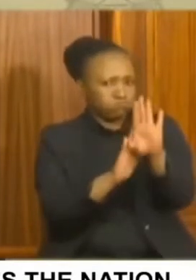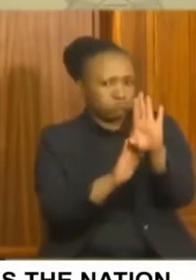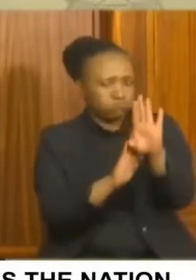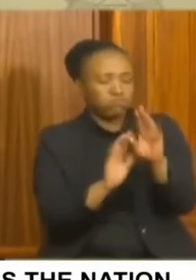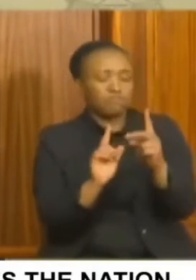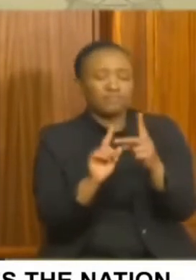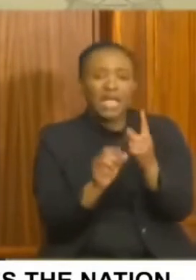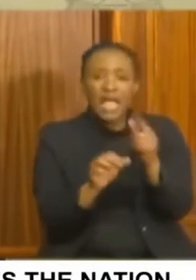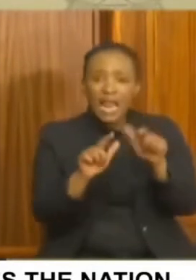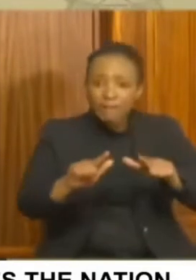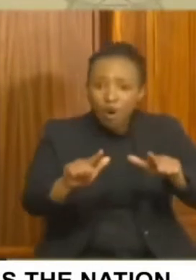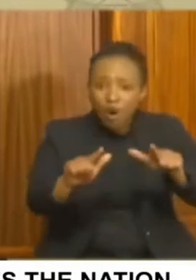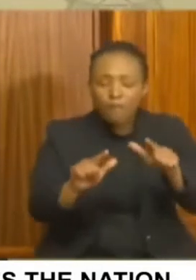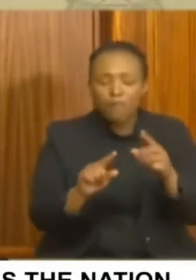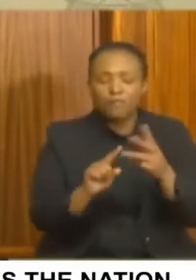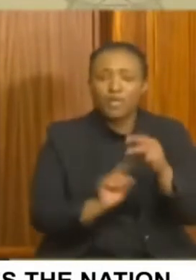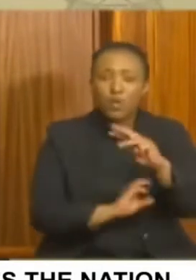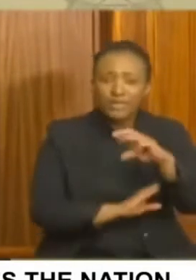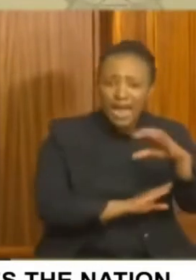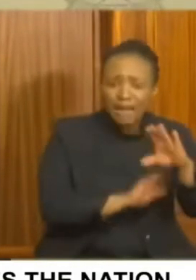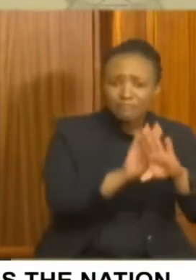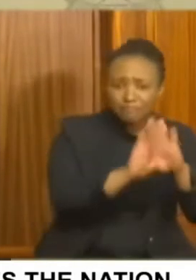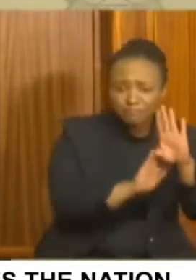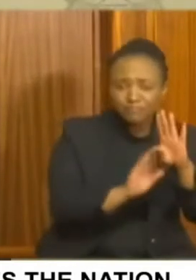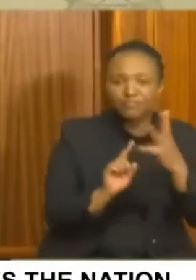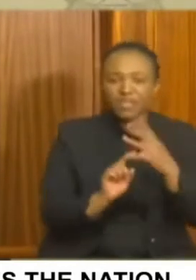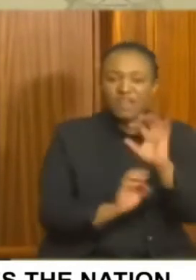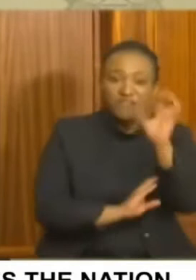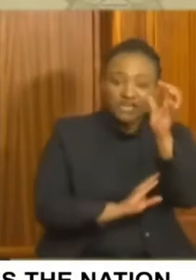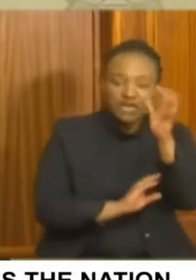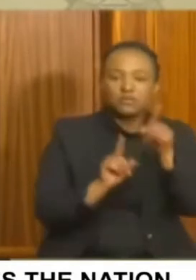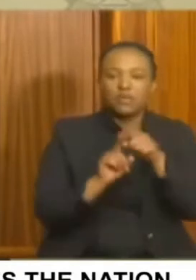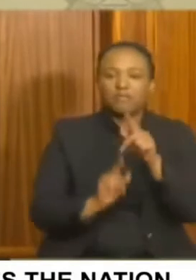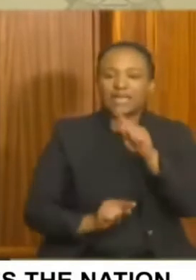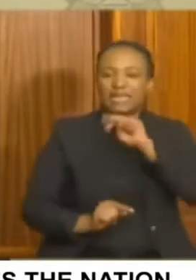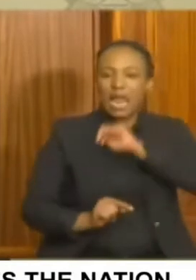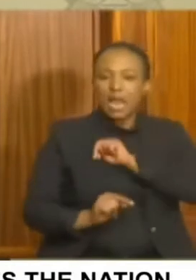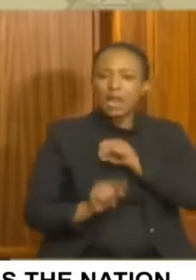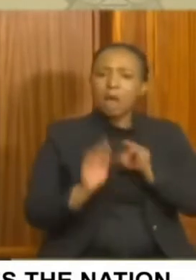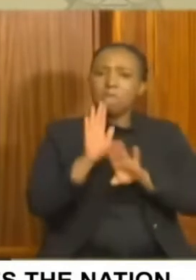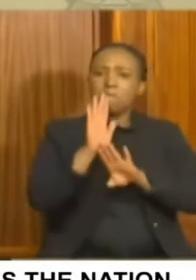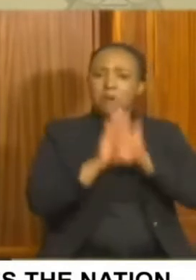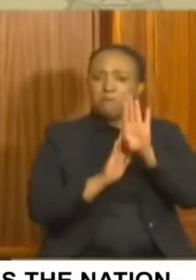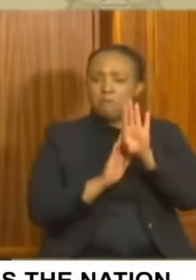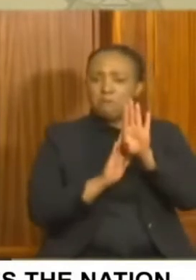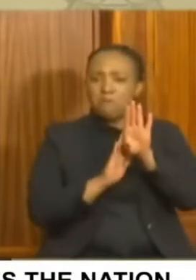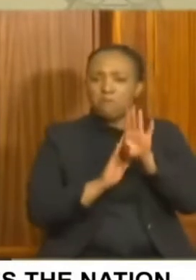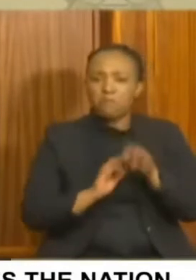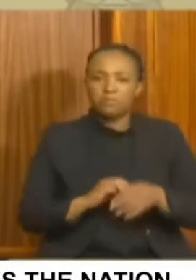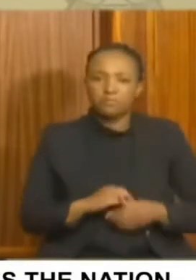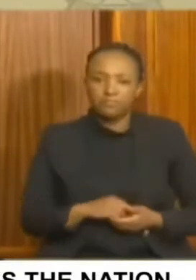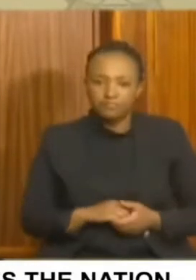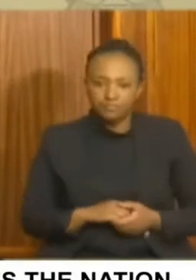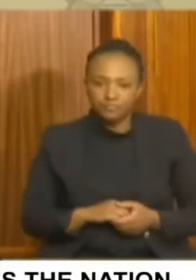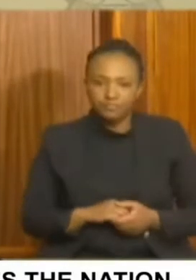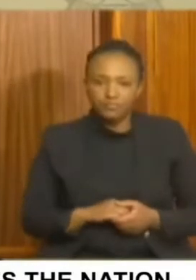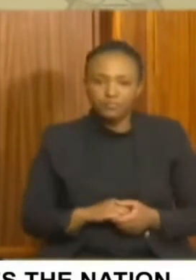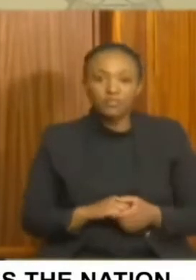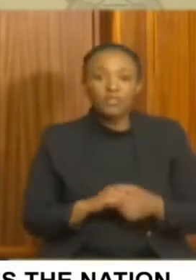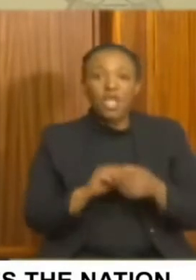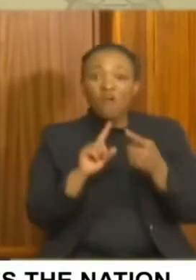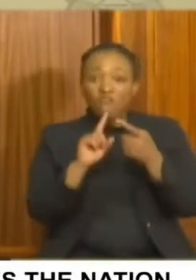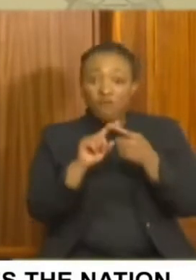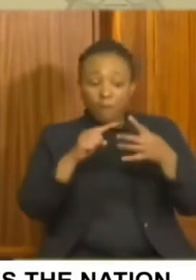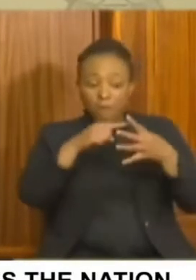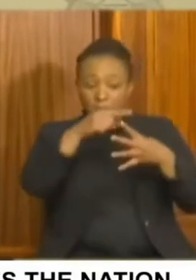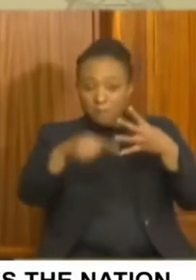Limpopo, Western Cape, Free State, and KwaZulu-Natal. Of these, Gauteng